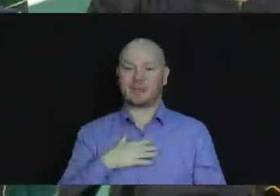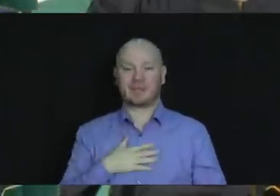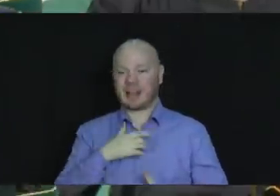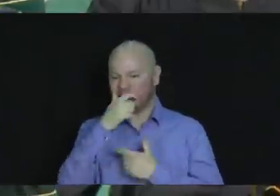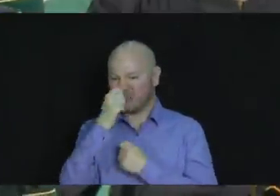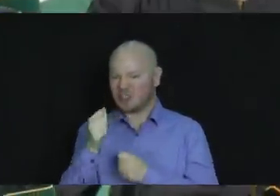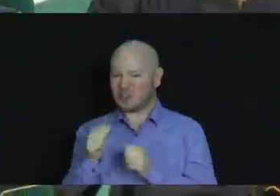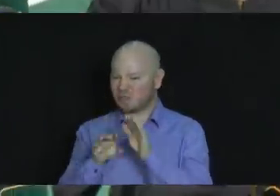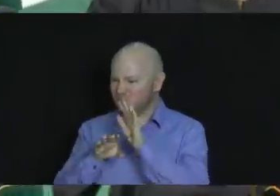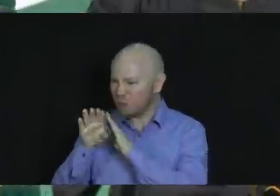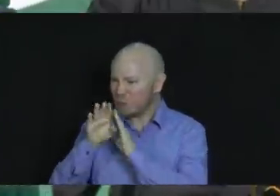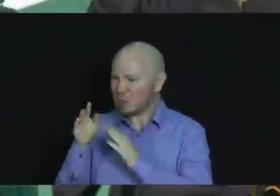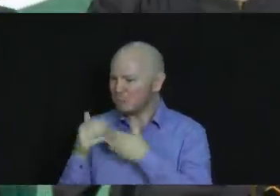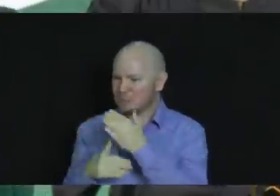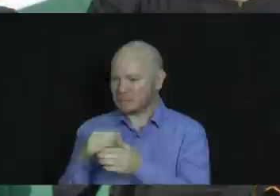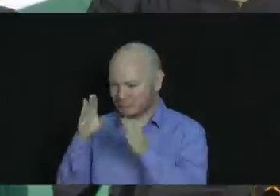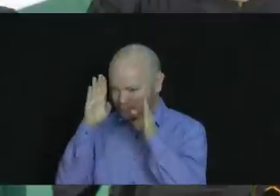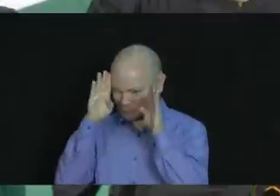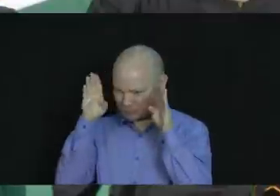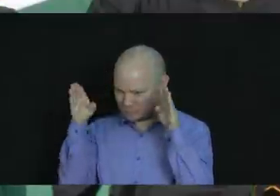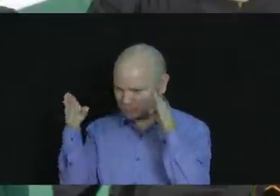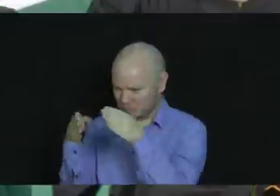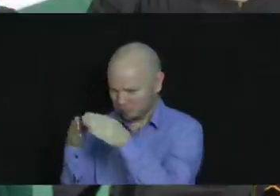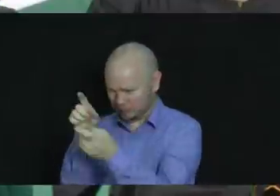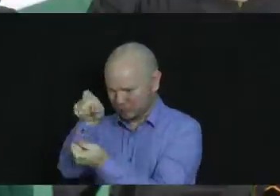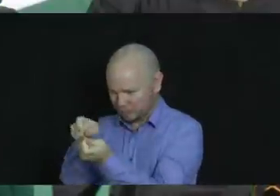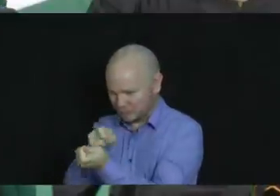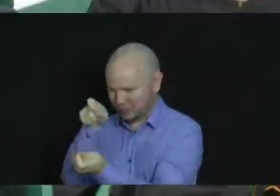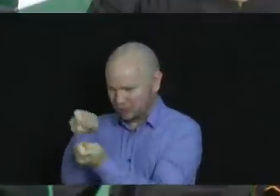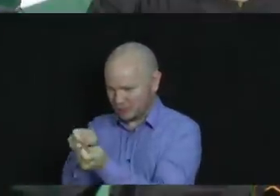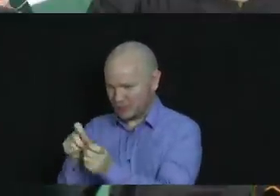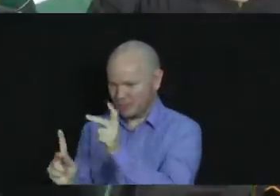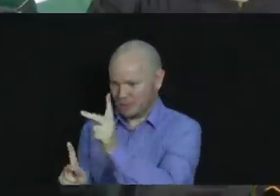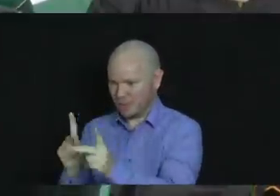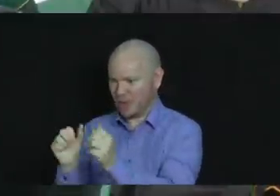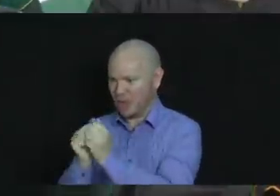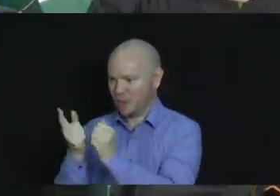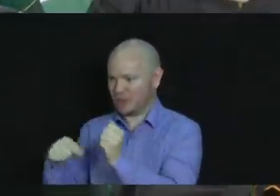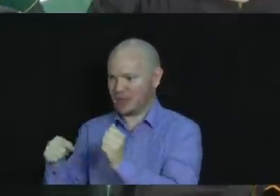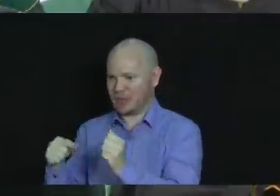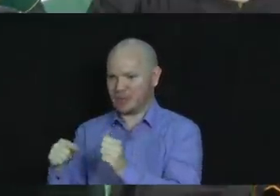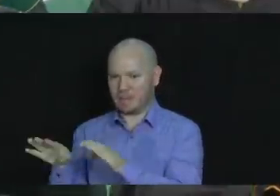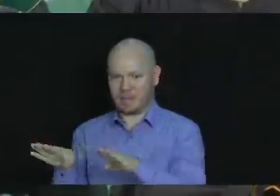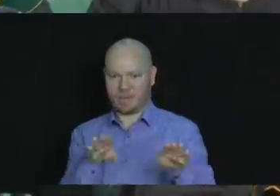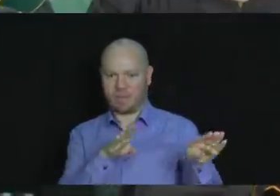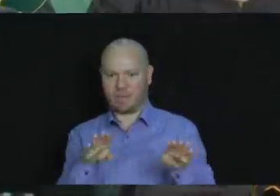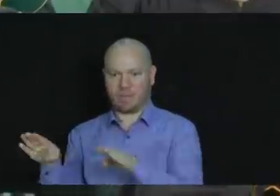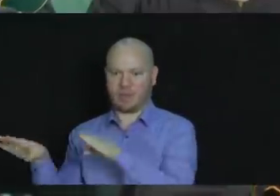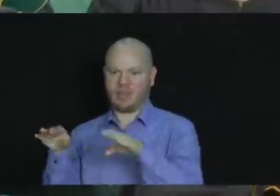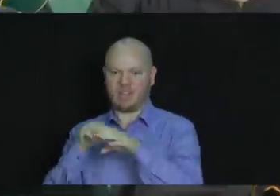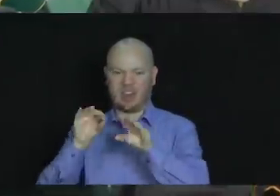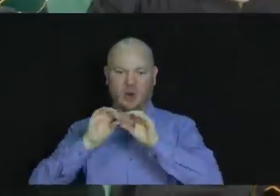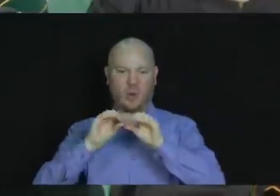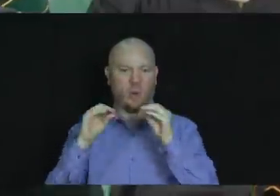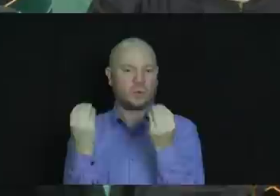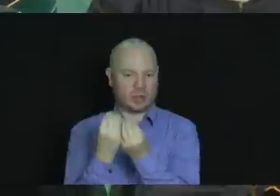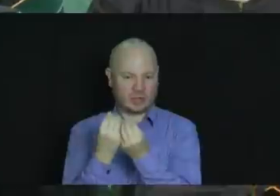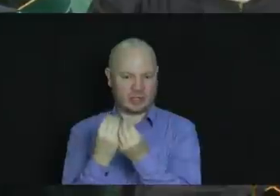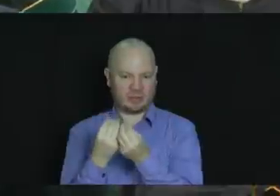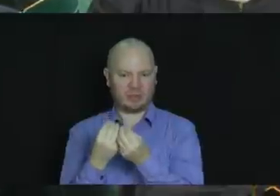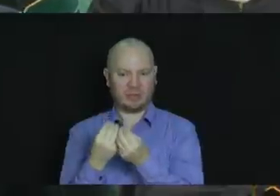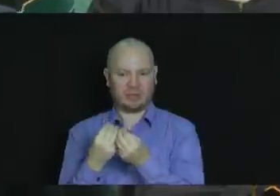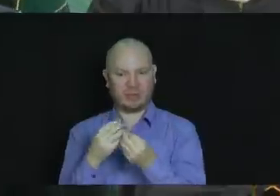I sharpened my focus on people, to how people behave in organizations and in the